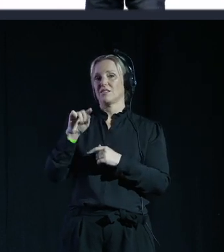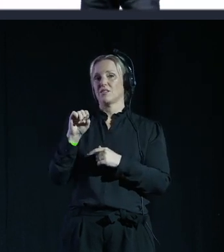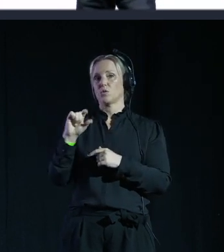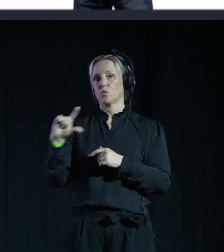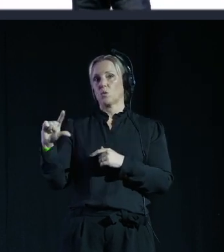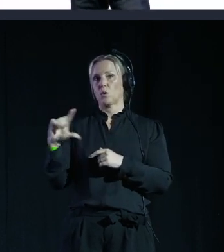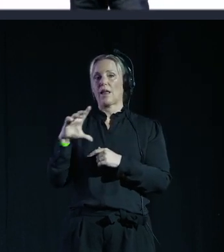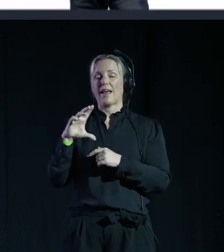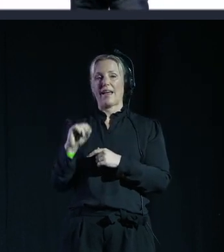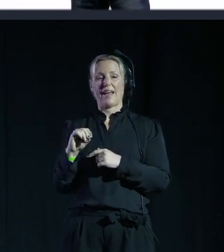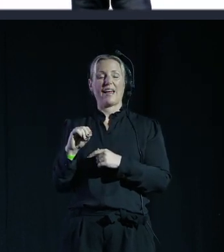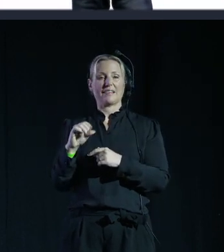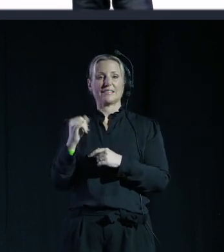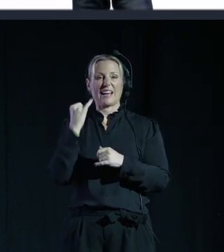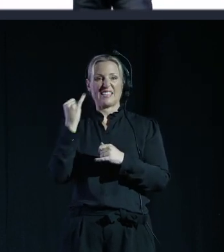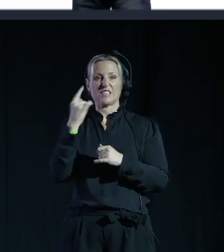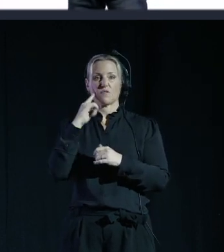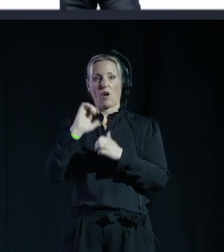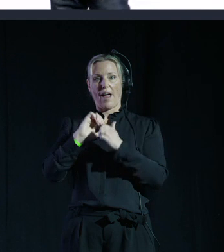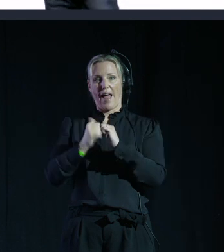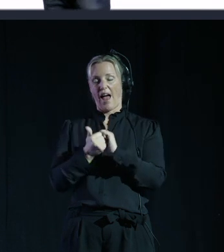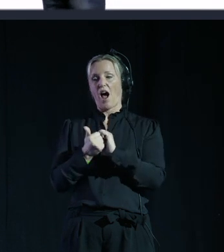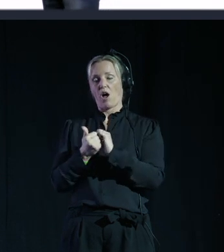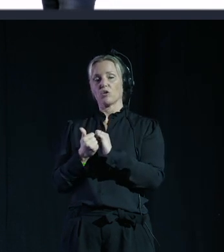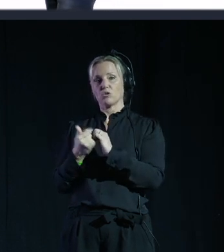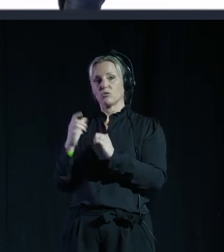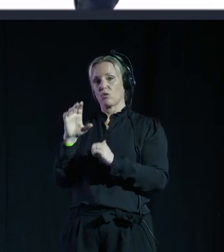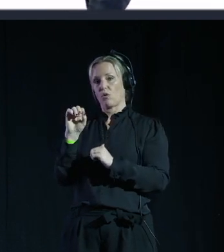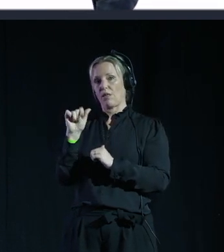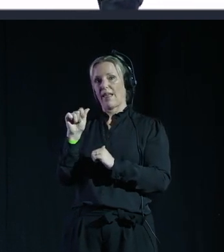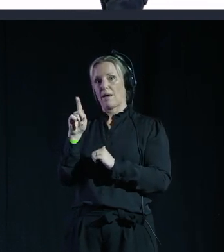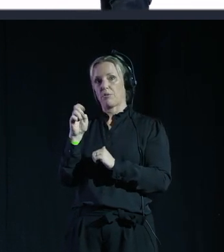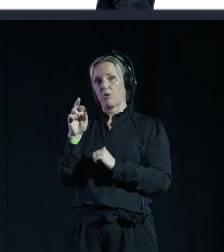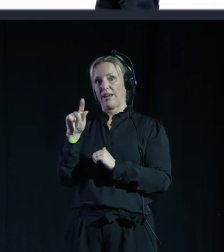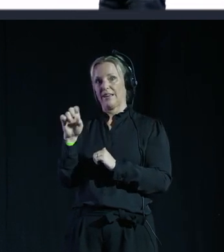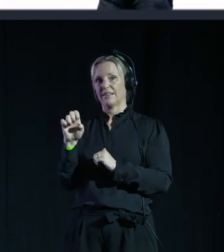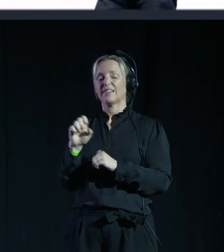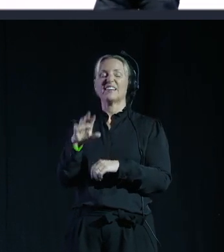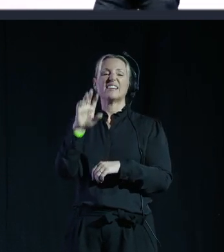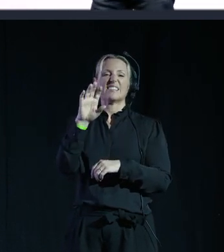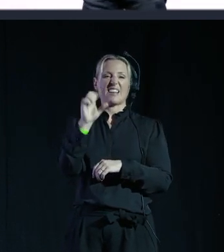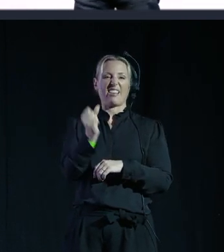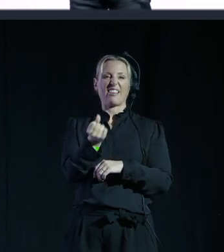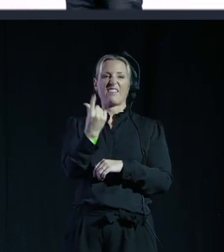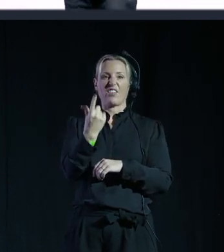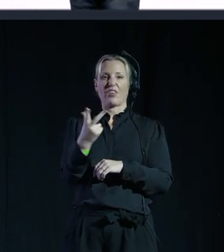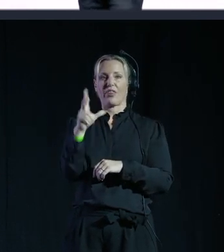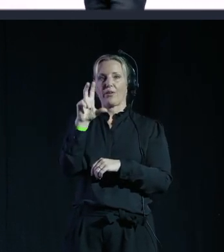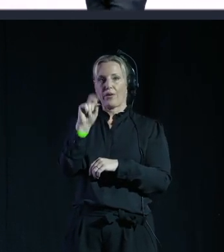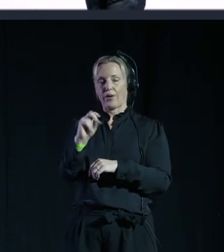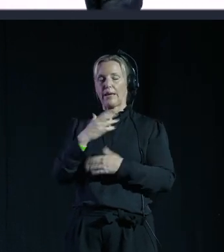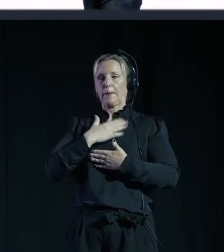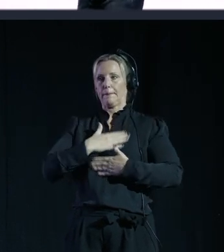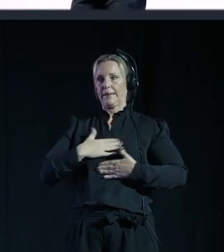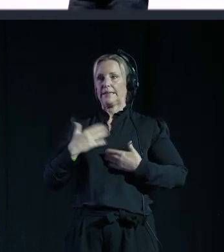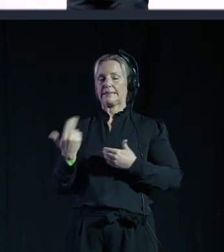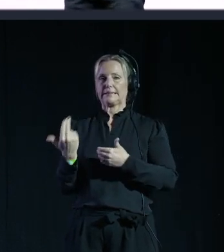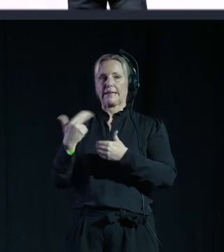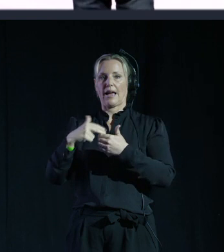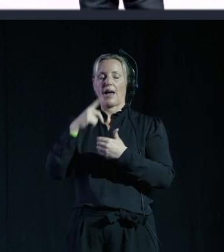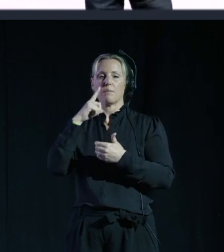have for collaboration. So at 11:30, please come check out Scaling Collaboration with DBT Cloud, and you're going to learn a lot more about DBT